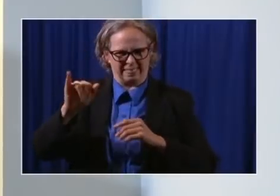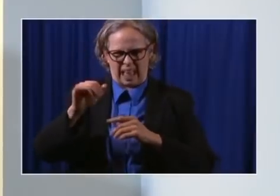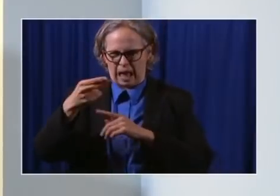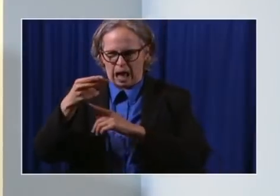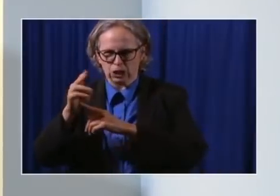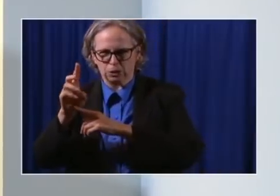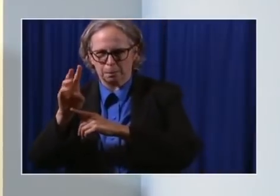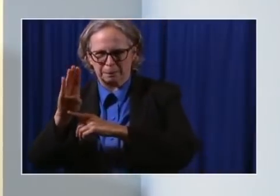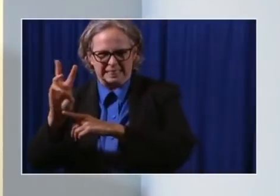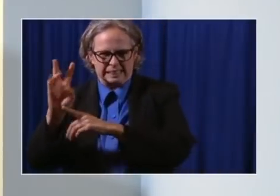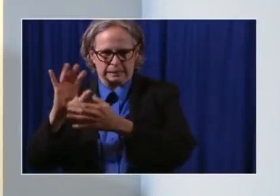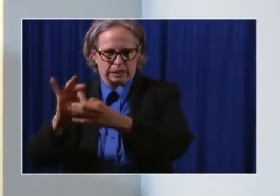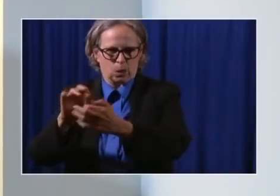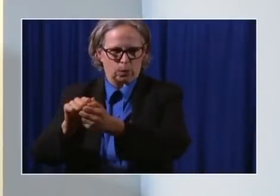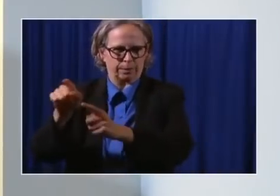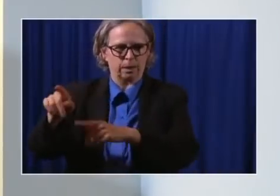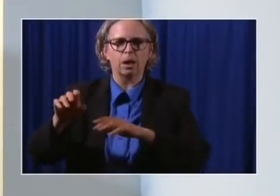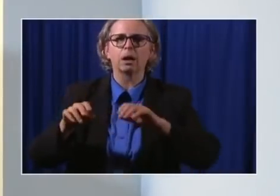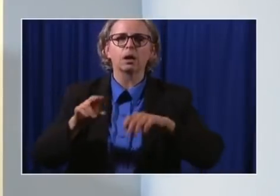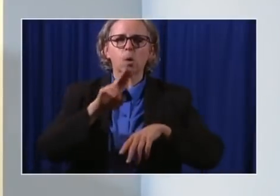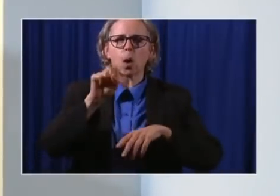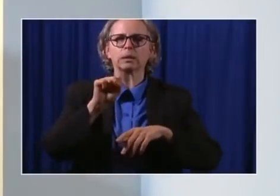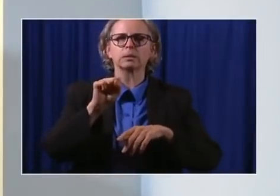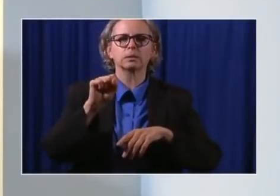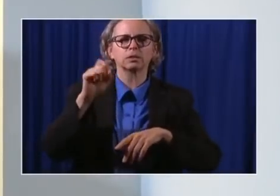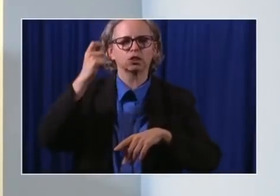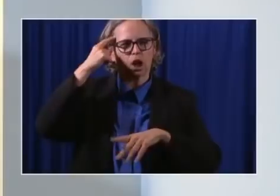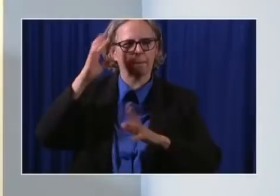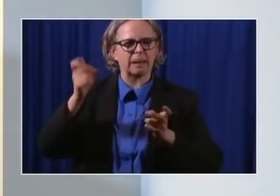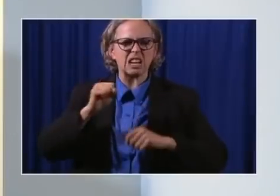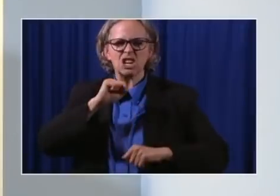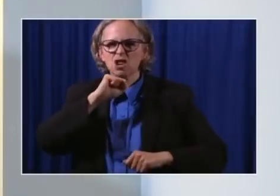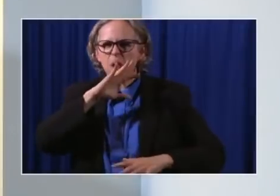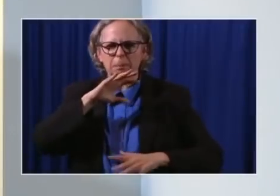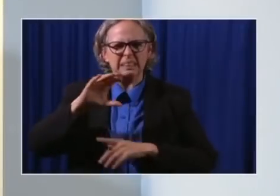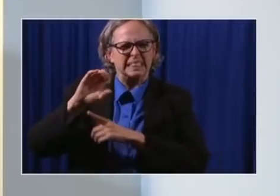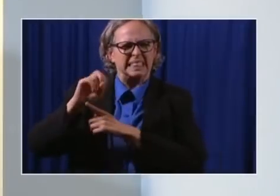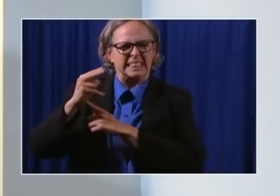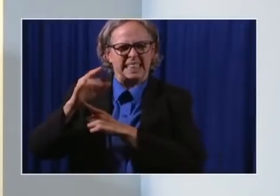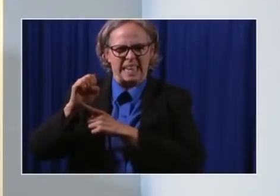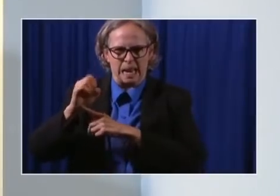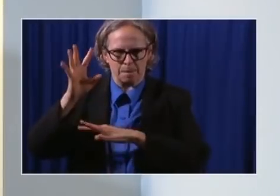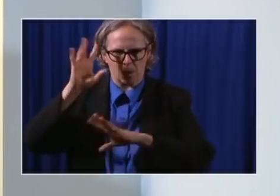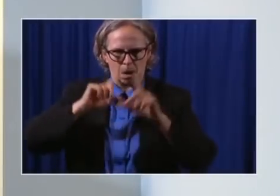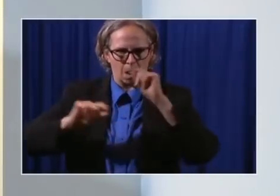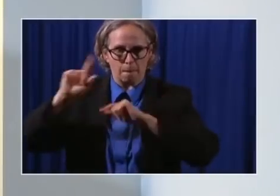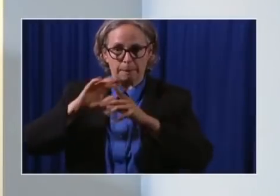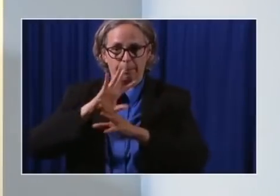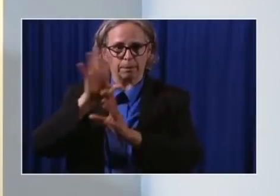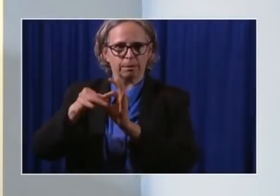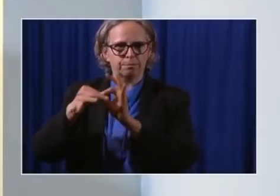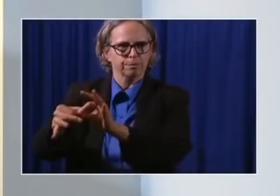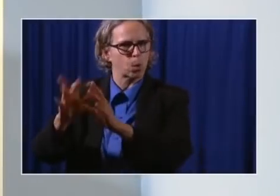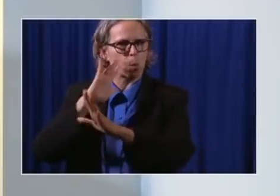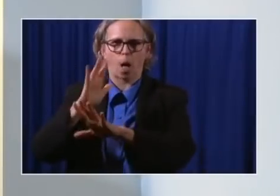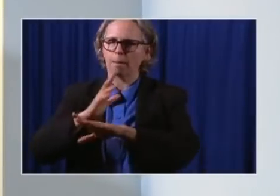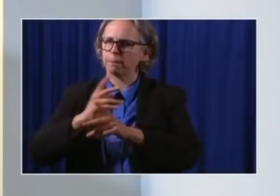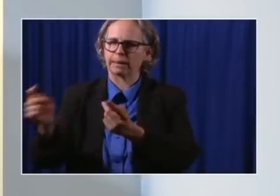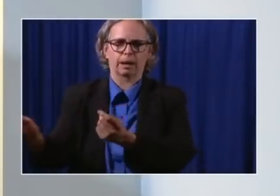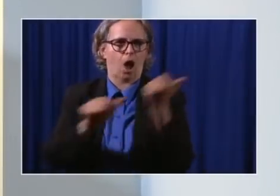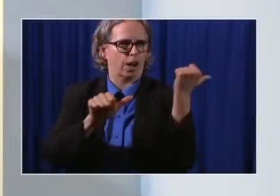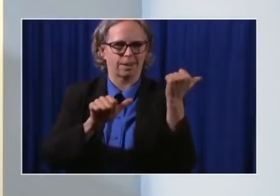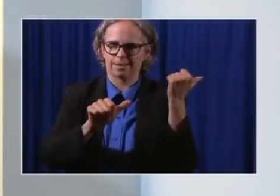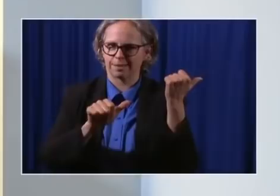as the corrupt scheme, they're all going to be gone, and we'll begin the process with a